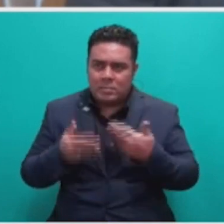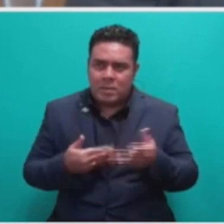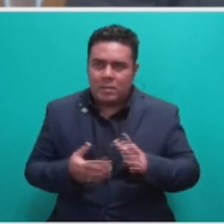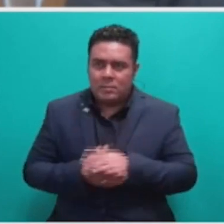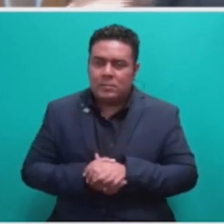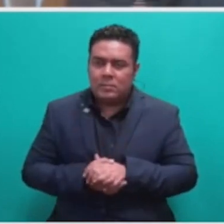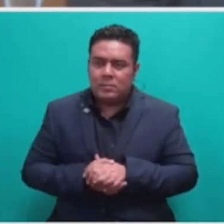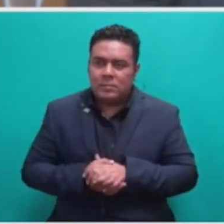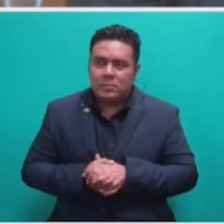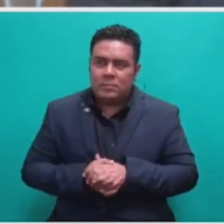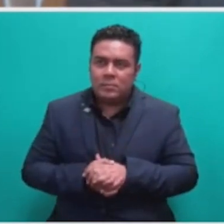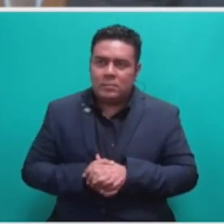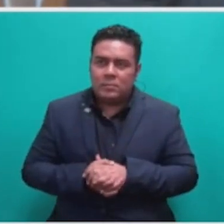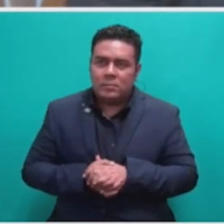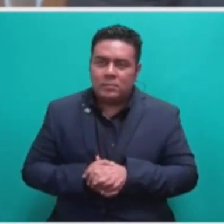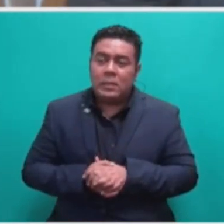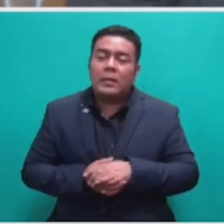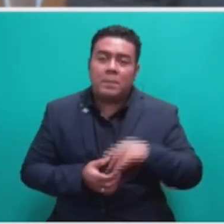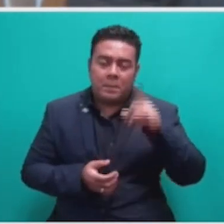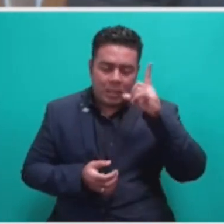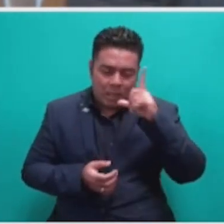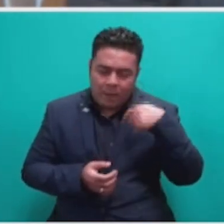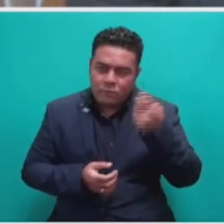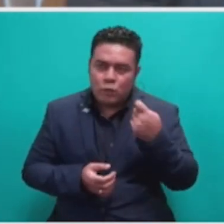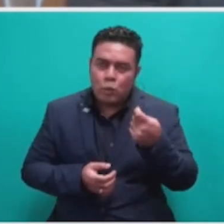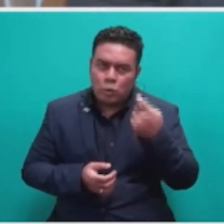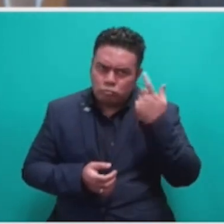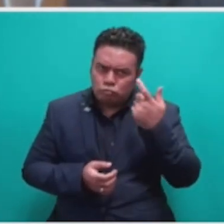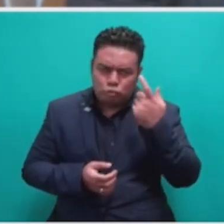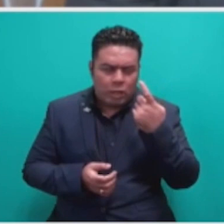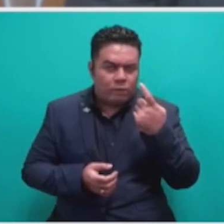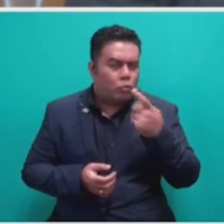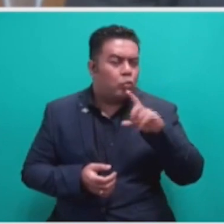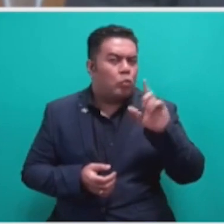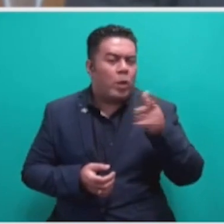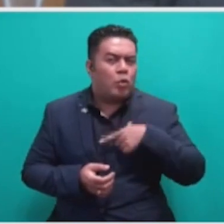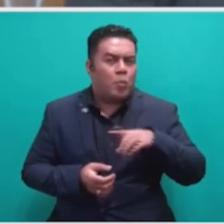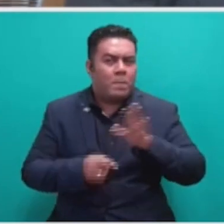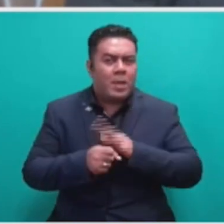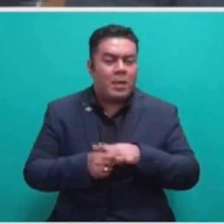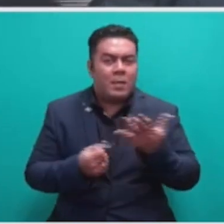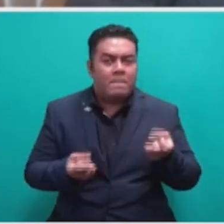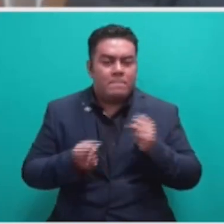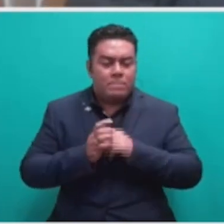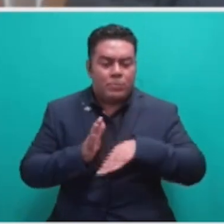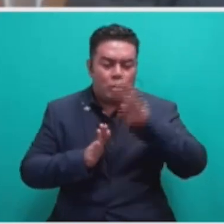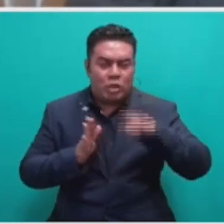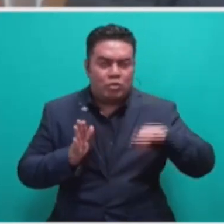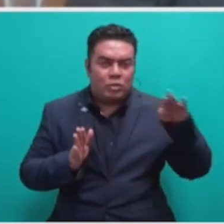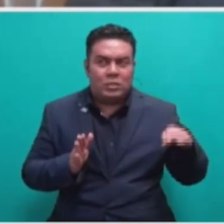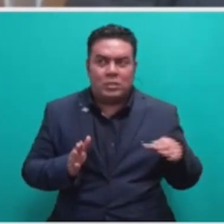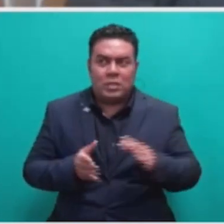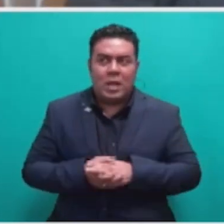ANZ really should be careful in making those kind of wild projections, about,